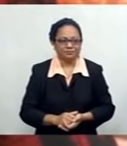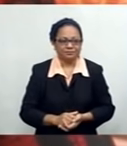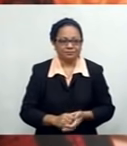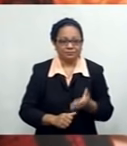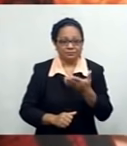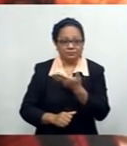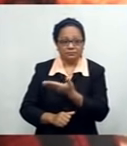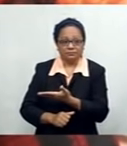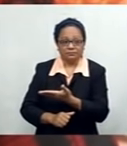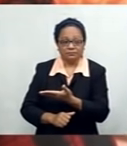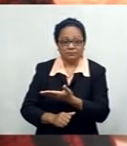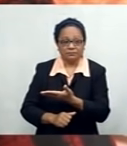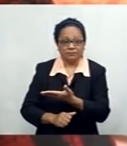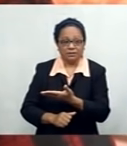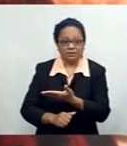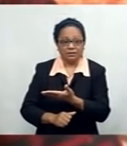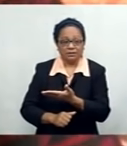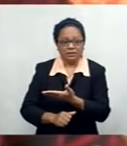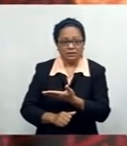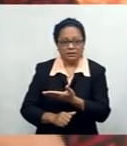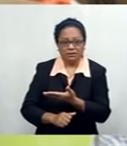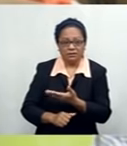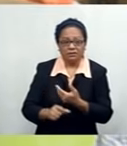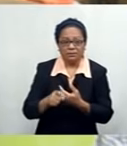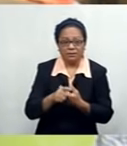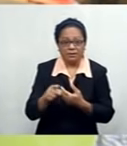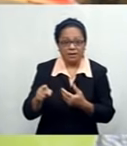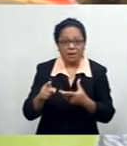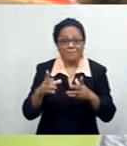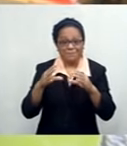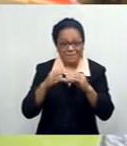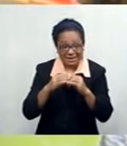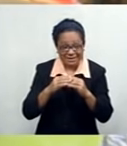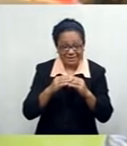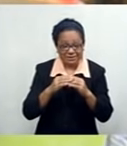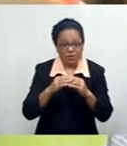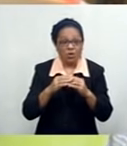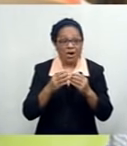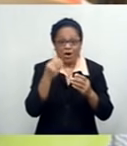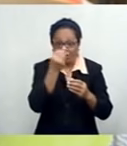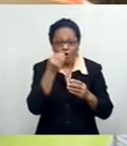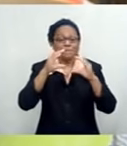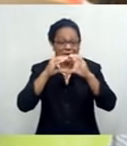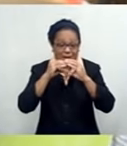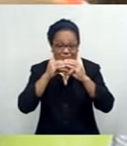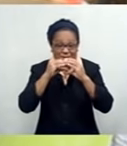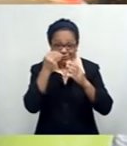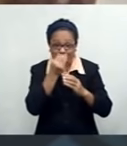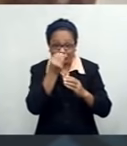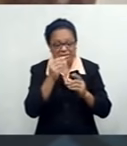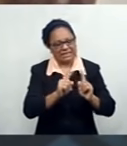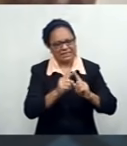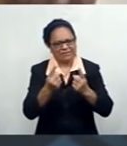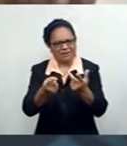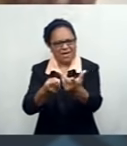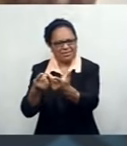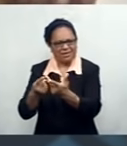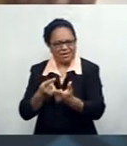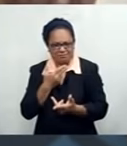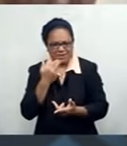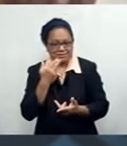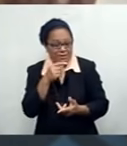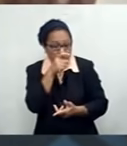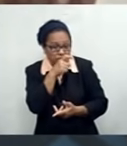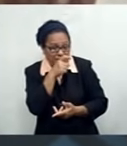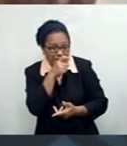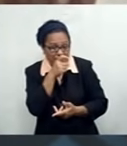here, like burger, you can see. Our burgers are very different from others. And second, you can see all our